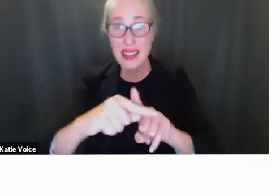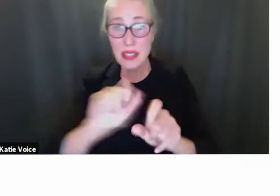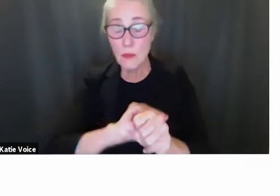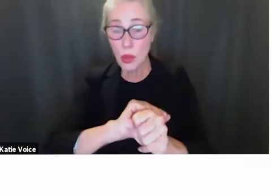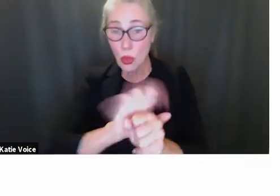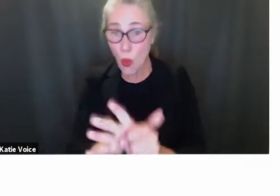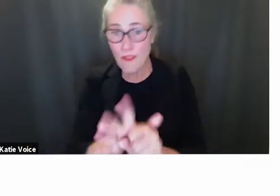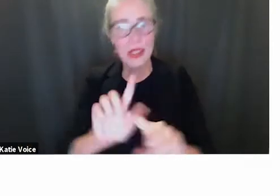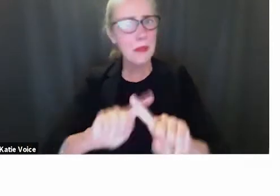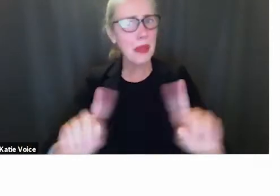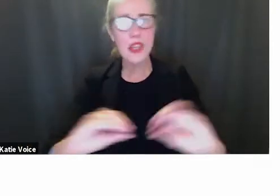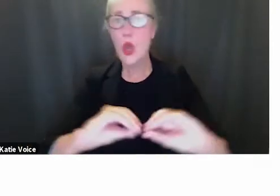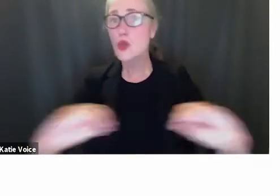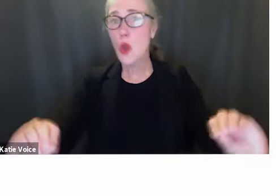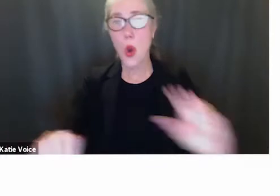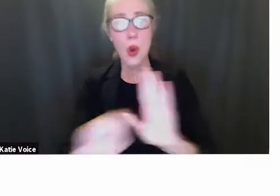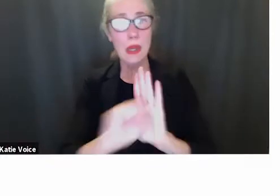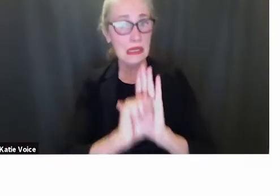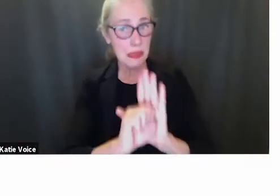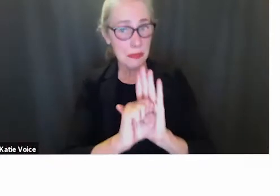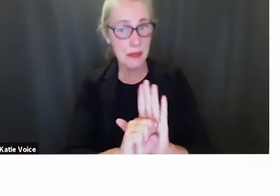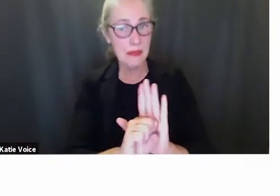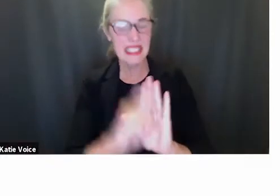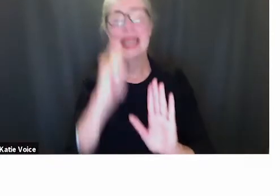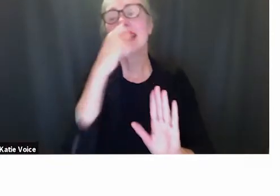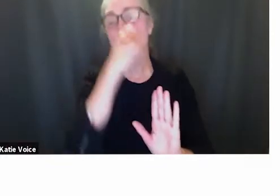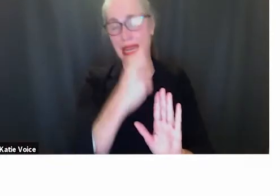them with